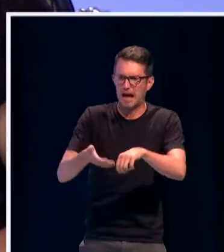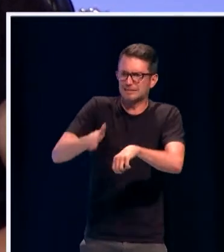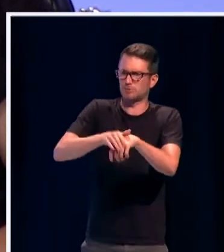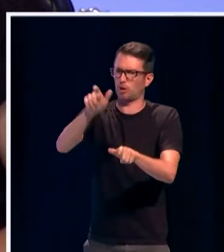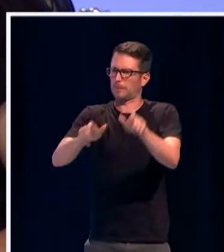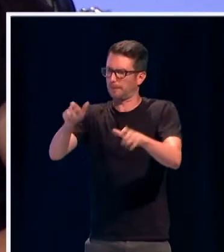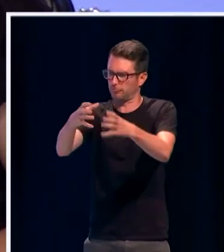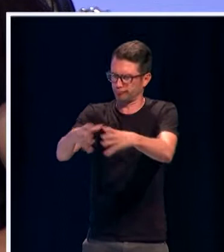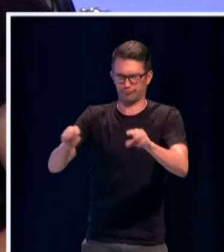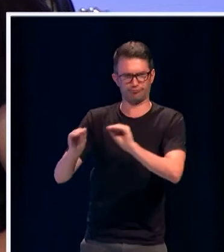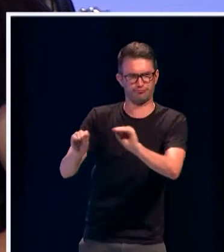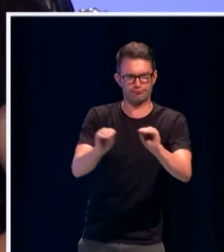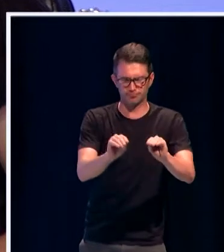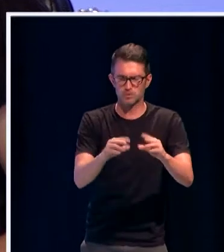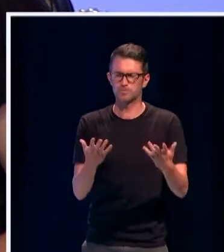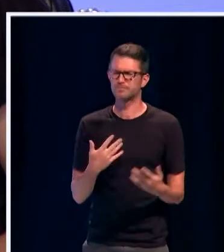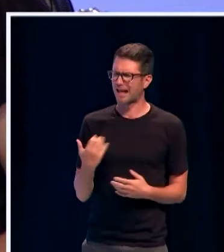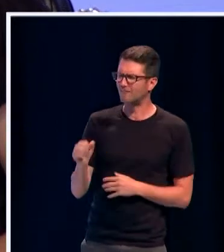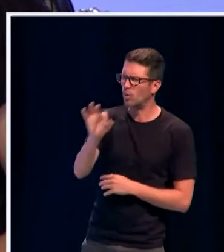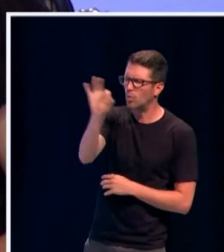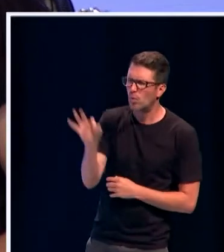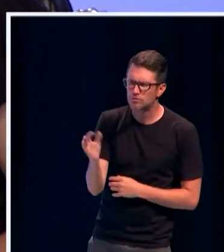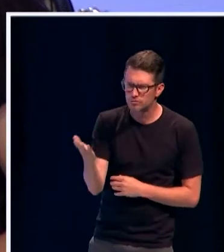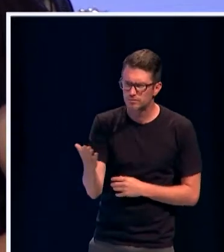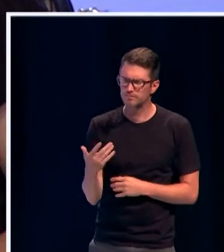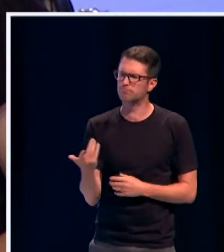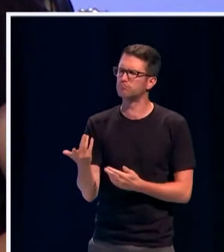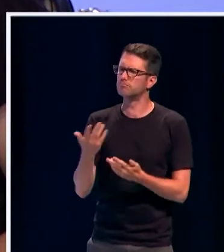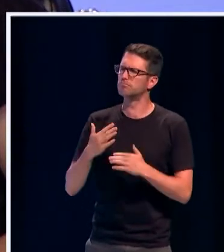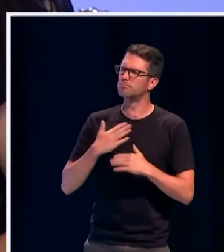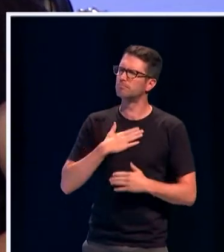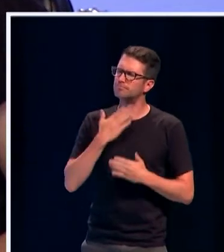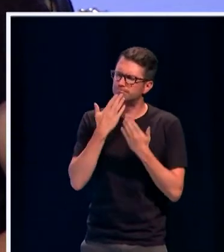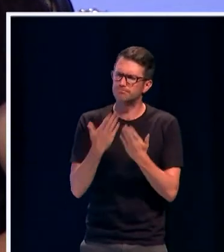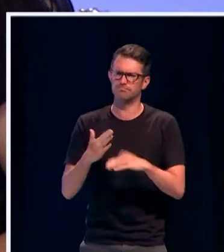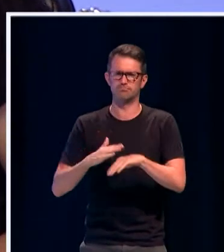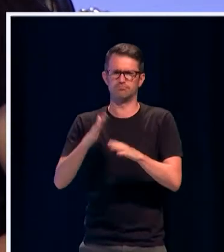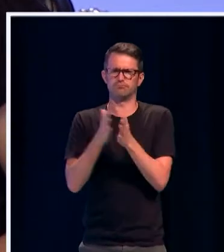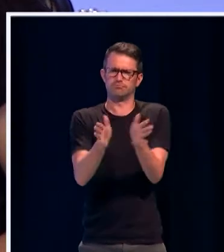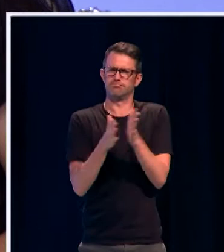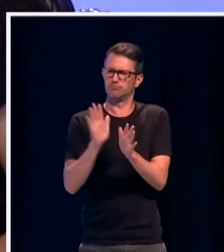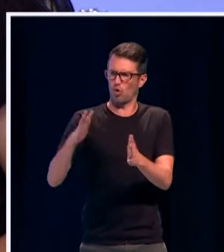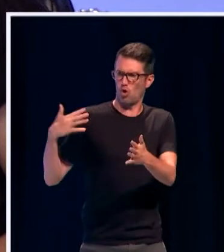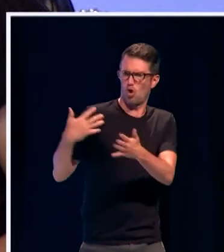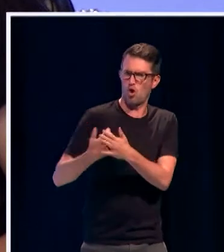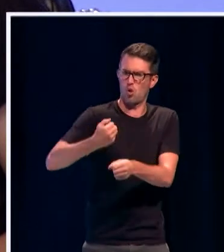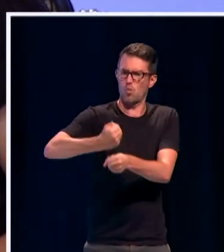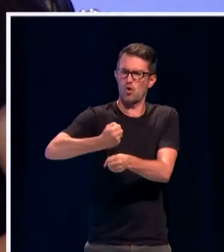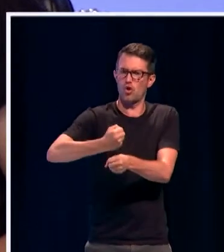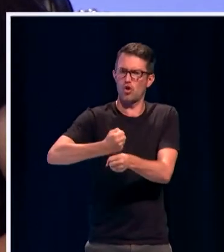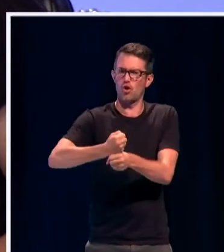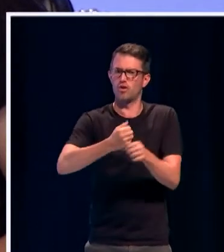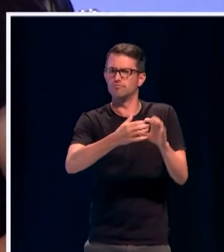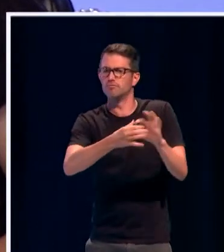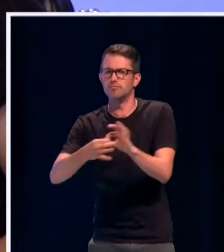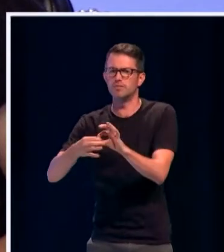you, Michele, is can you please tell us about your experience with the organization AIFO and training institutional and